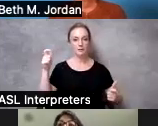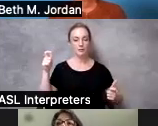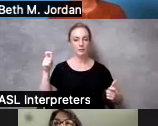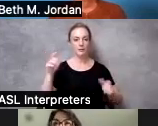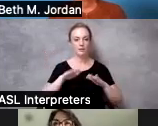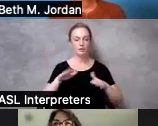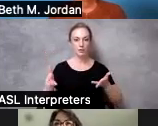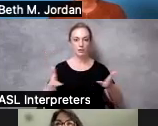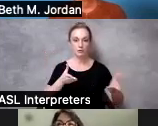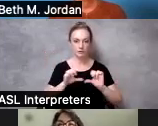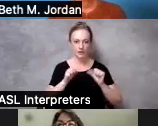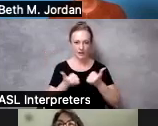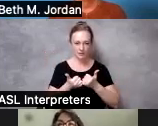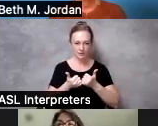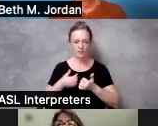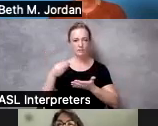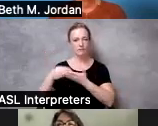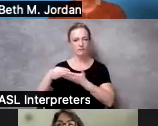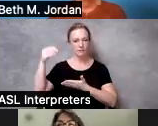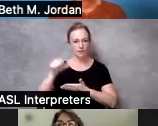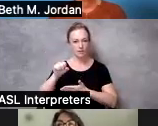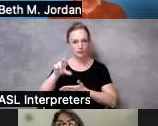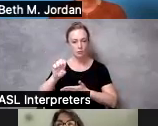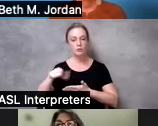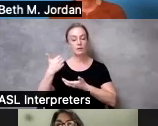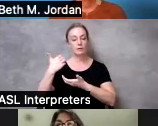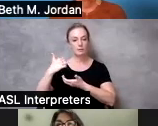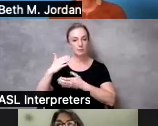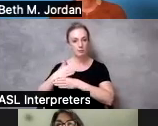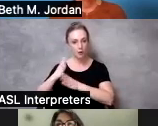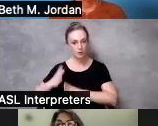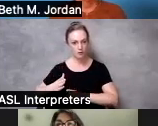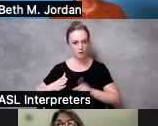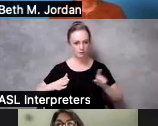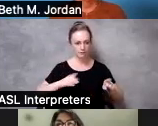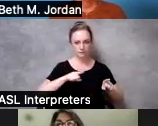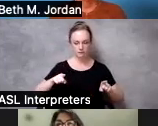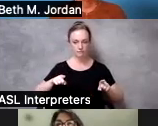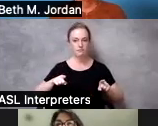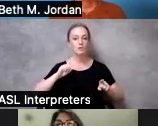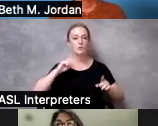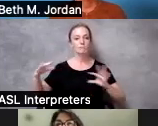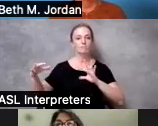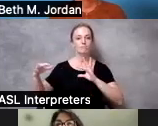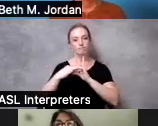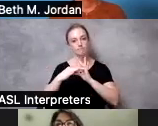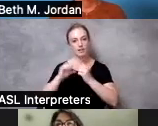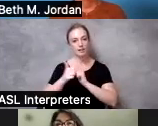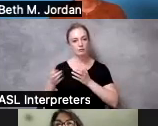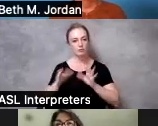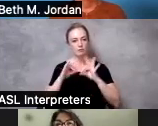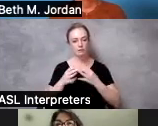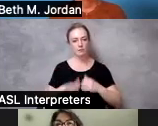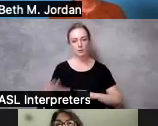funding sources, and other partners in how we serve families across the state. And then